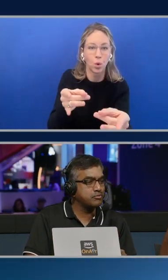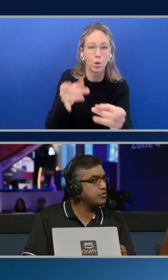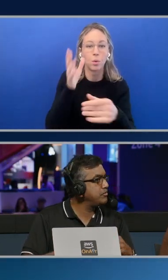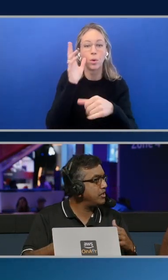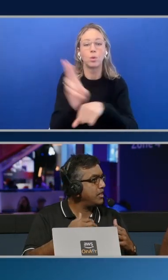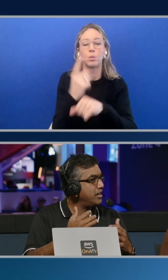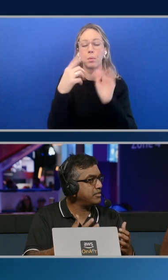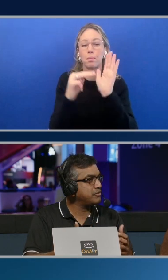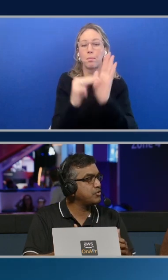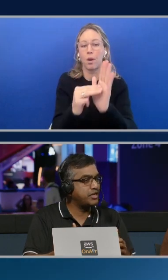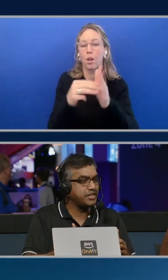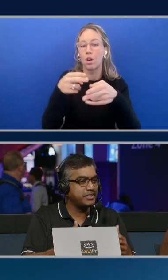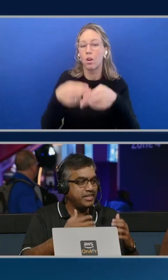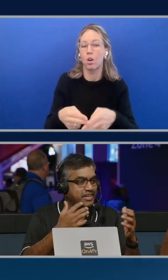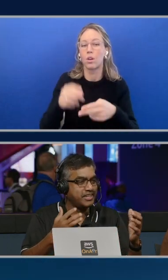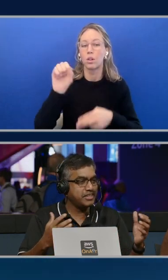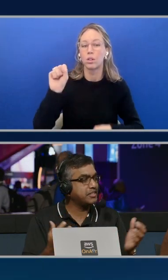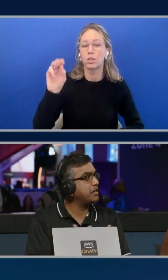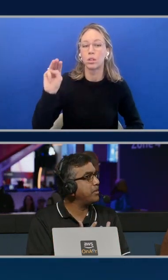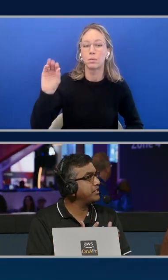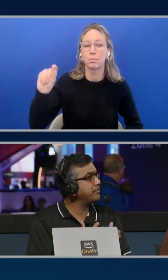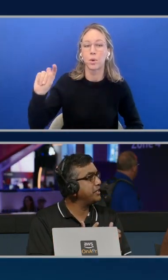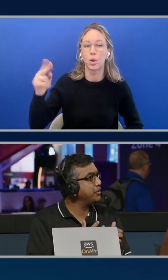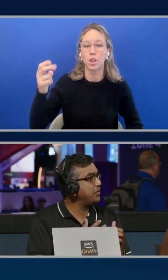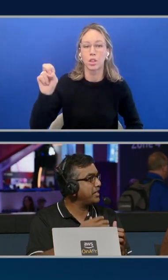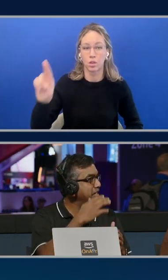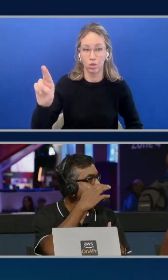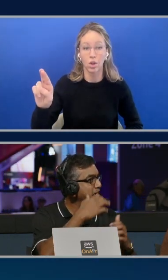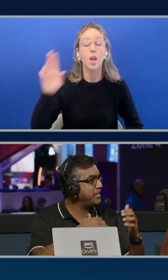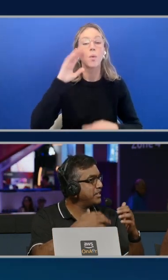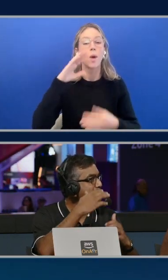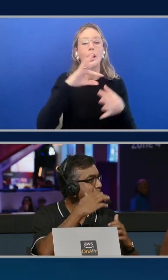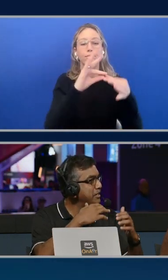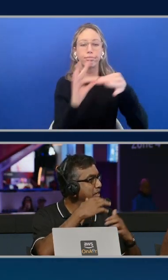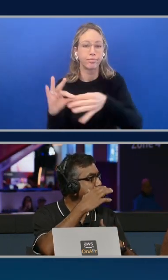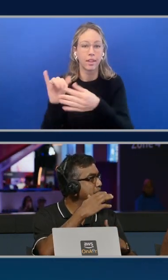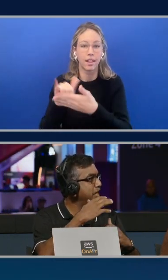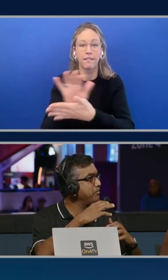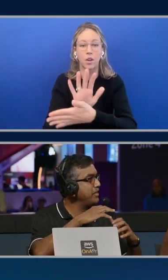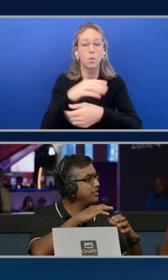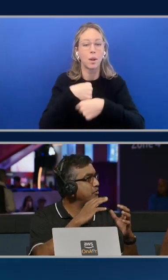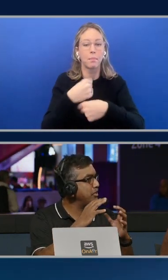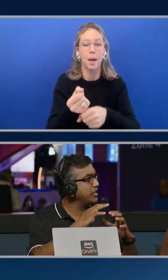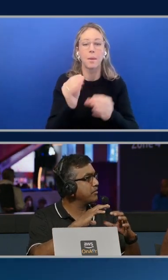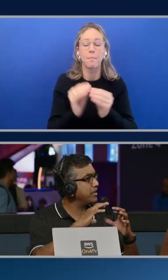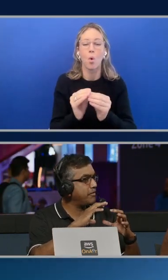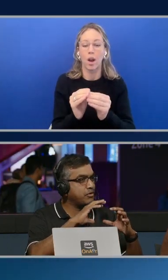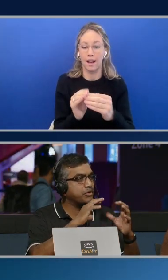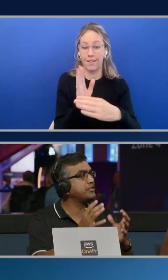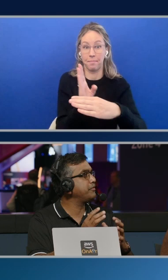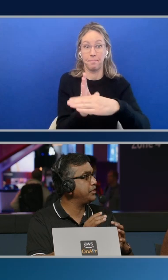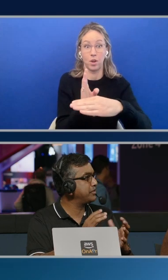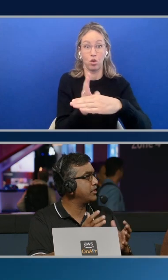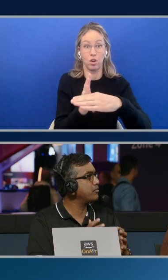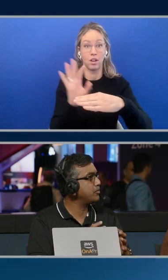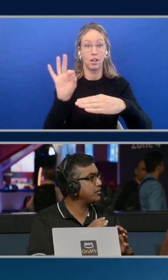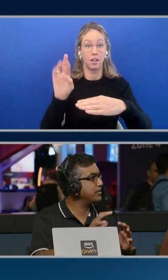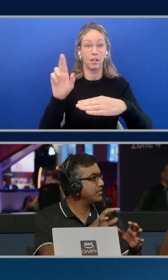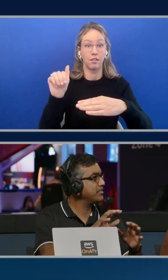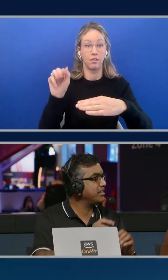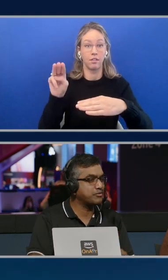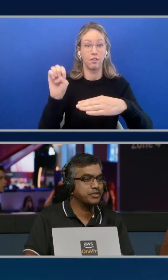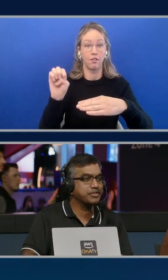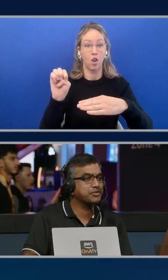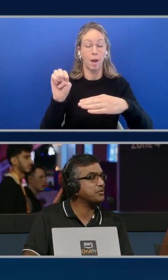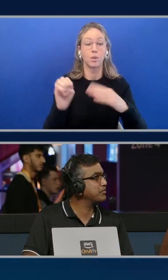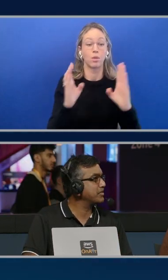called SmoothNet, and then it combines the video and then creates an intermediate frame so that it will have a cohesive video as an output.